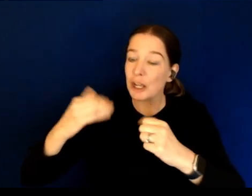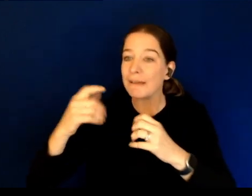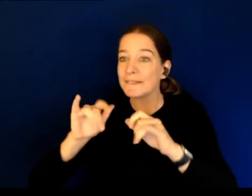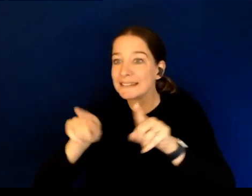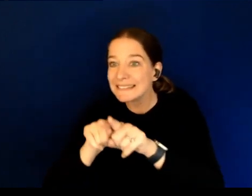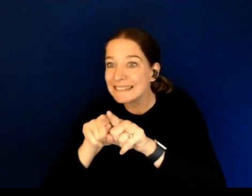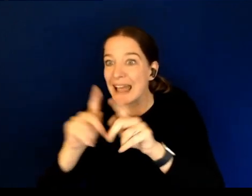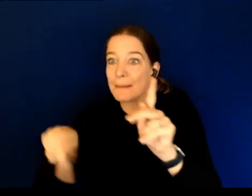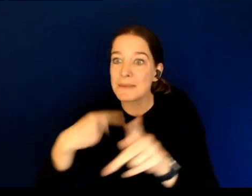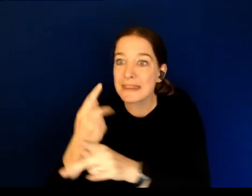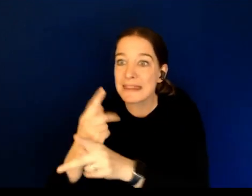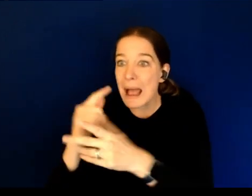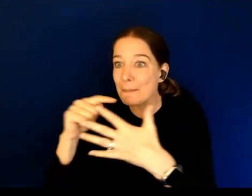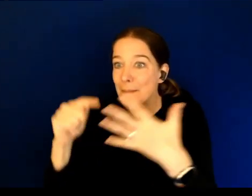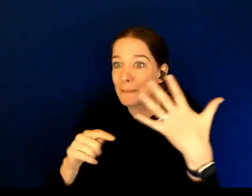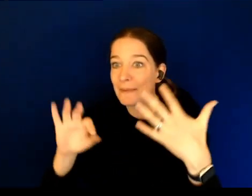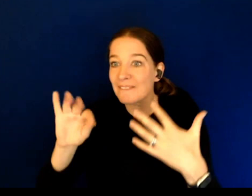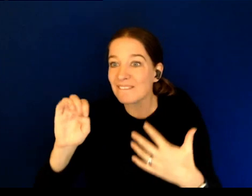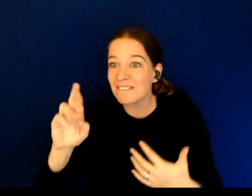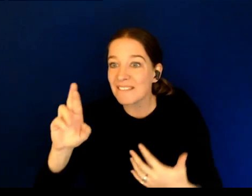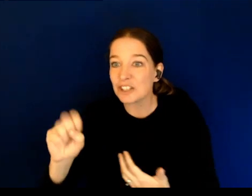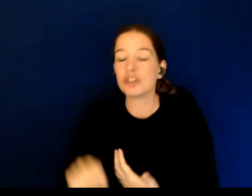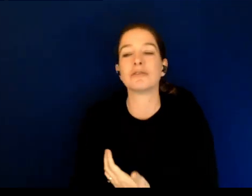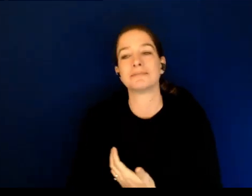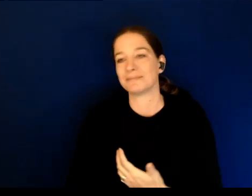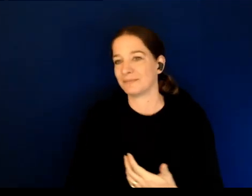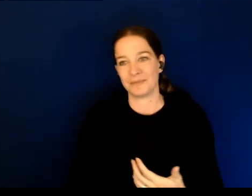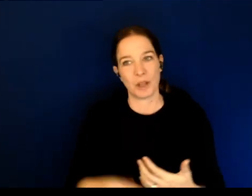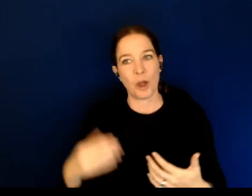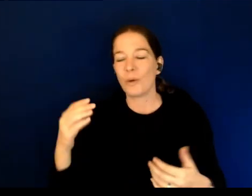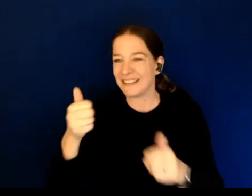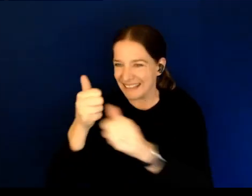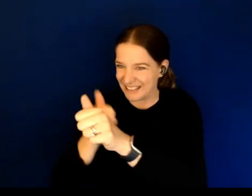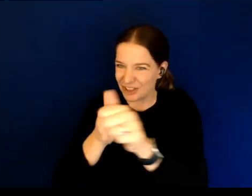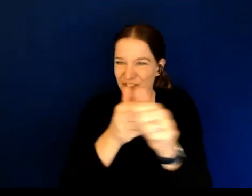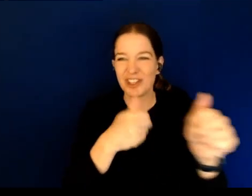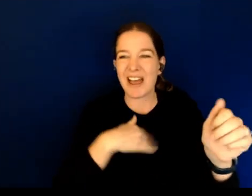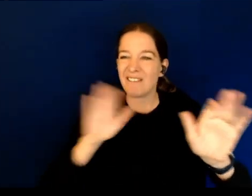password managers have varying capabilities and security standards.